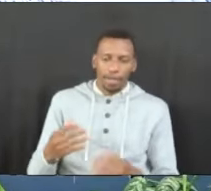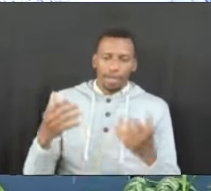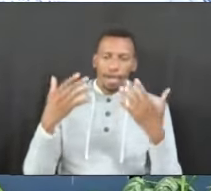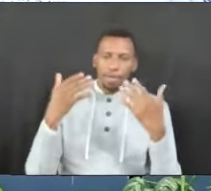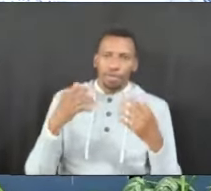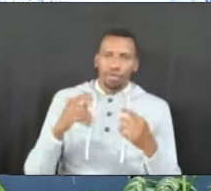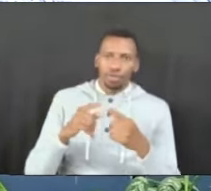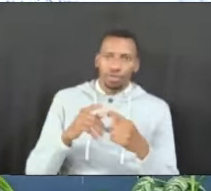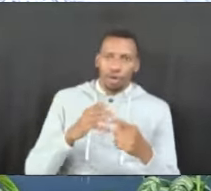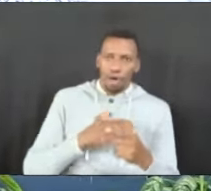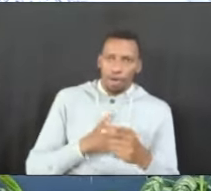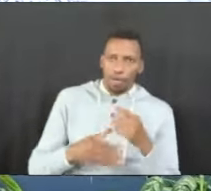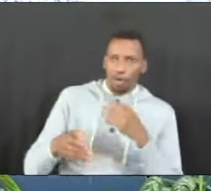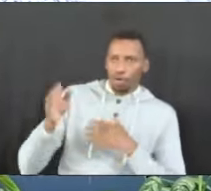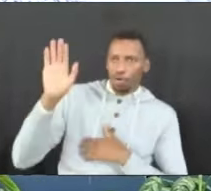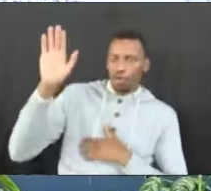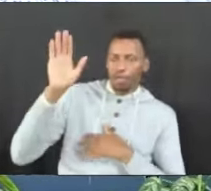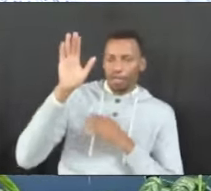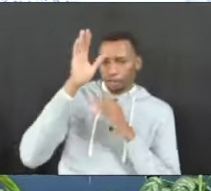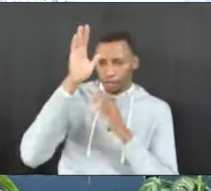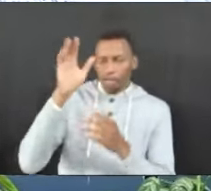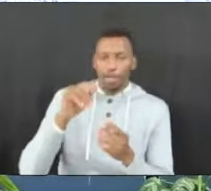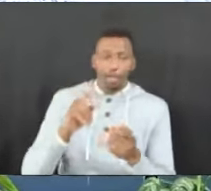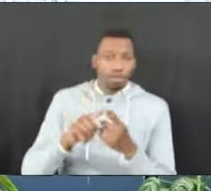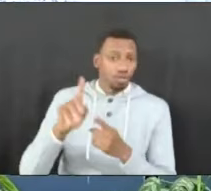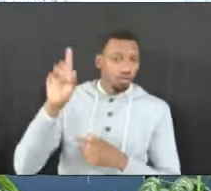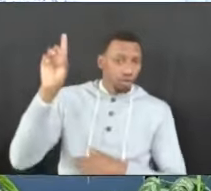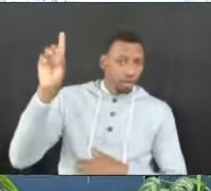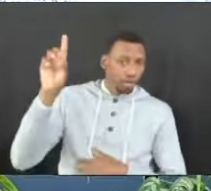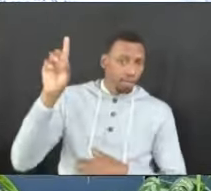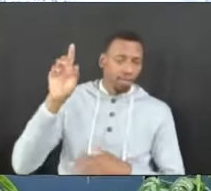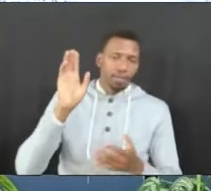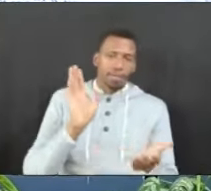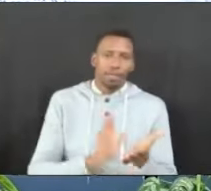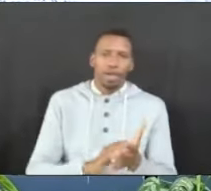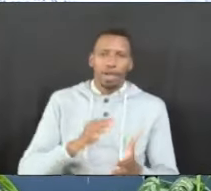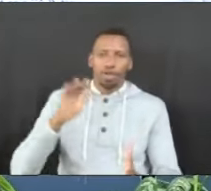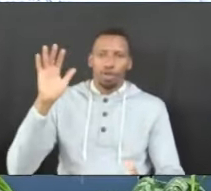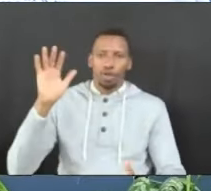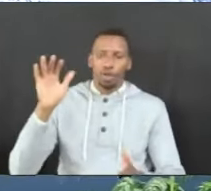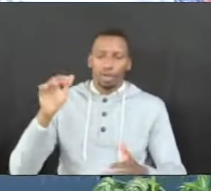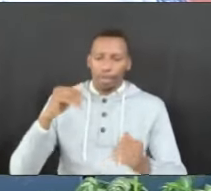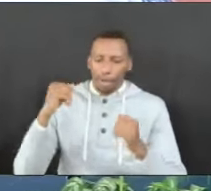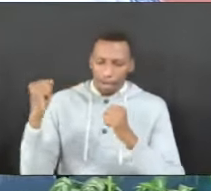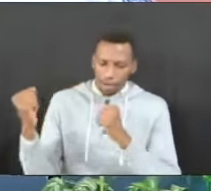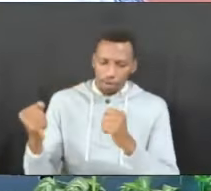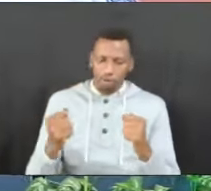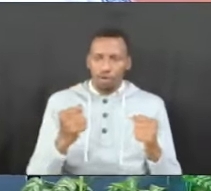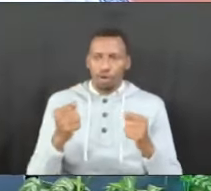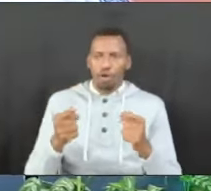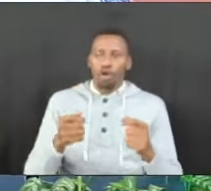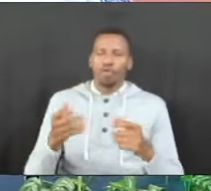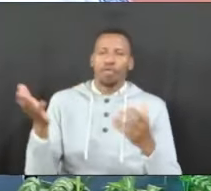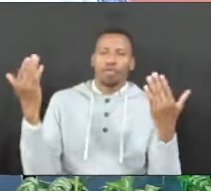God and his Father. To him be glory and dominion forever and ever. Amen.